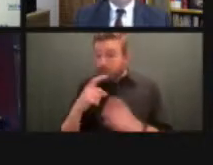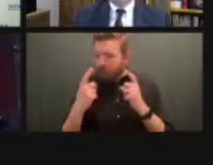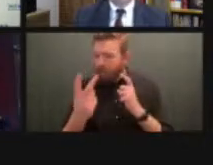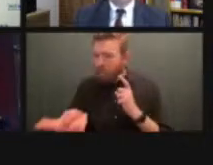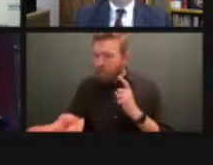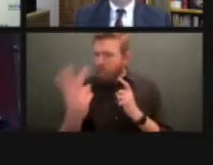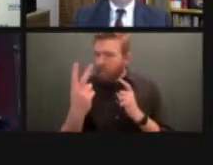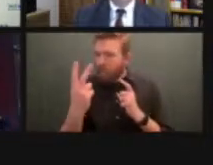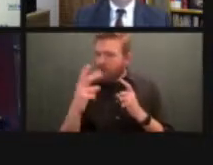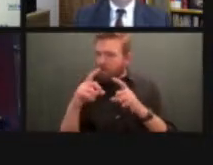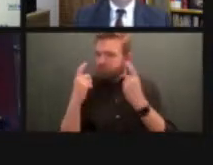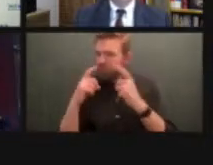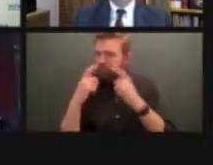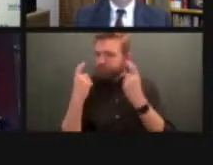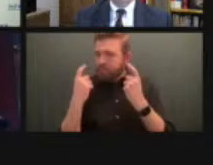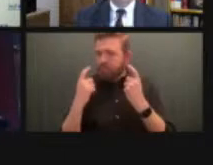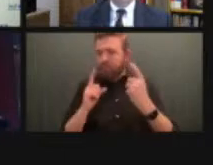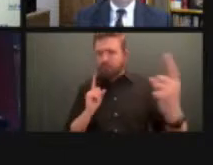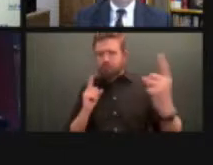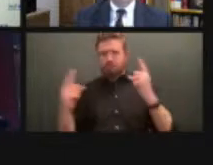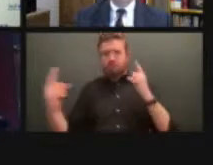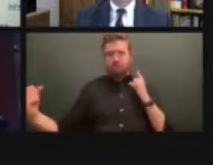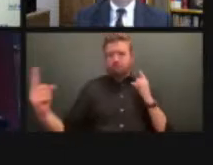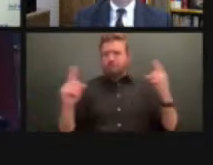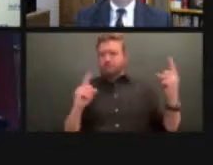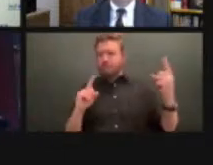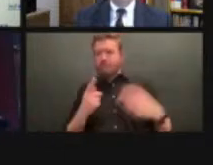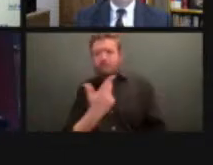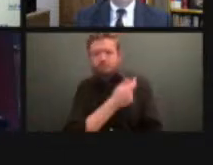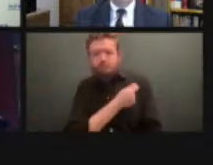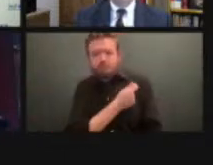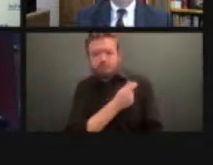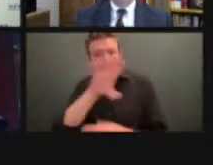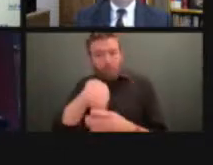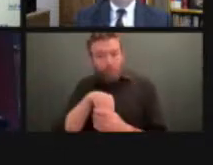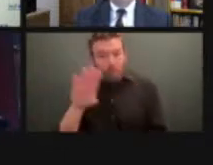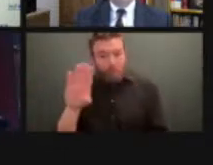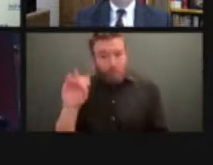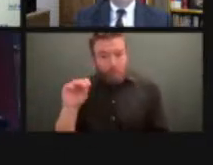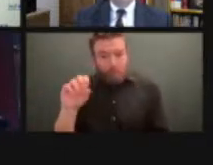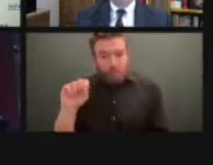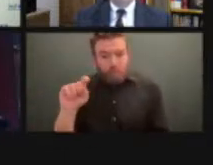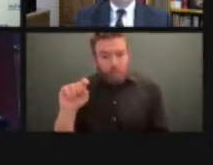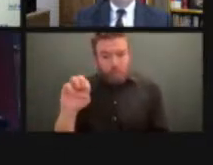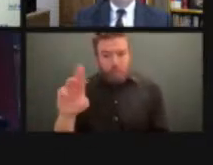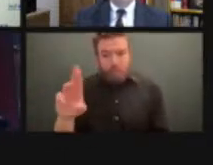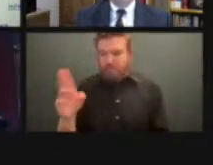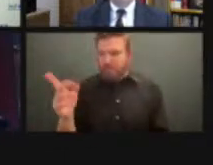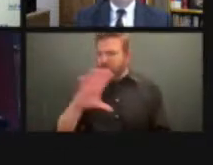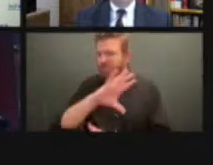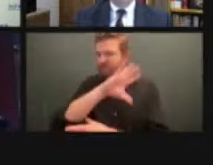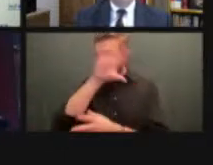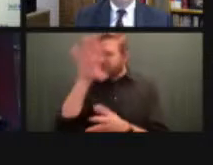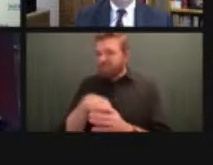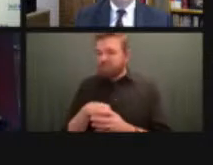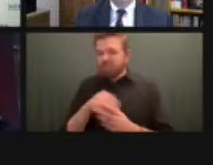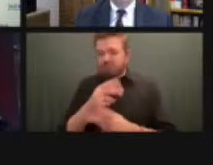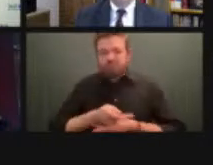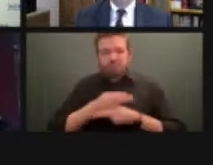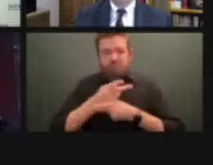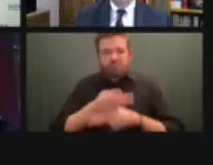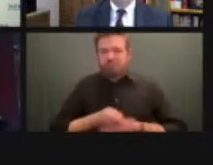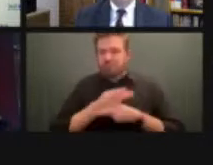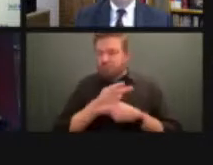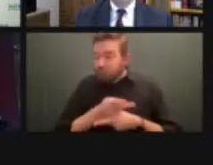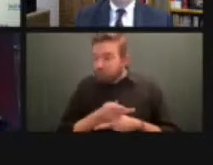double vax, boosted, the whole shoot works. That's one lesson. Don't underestimate how